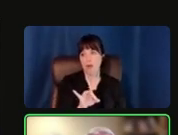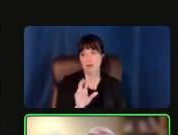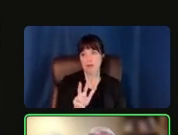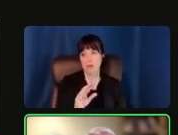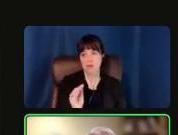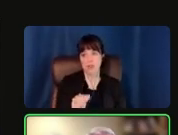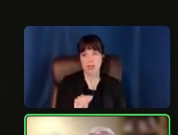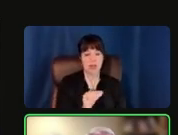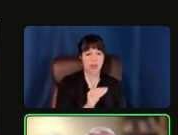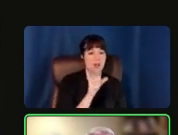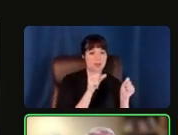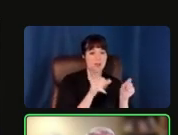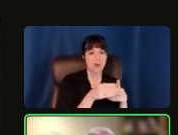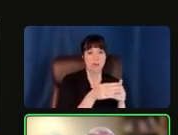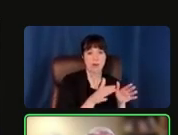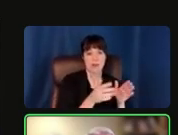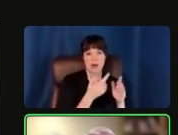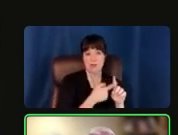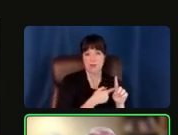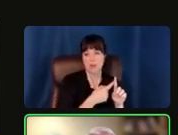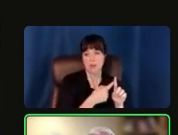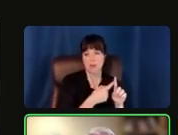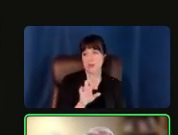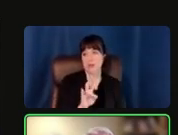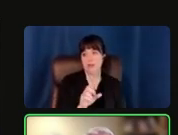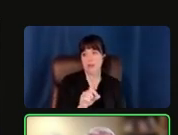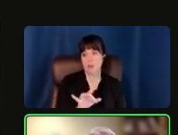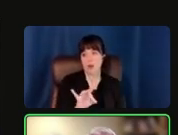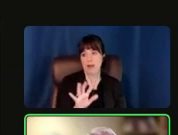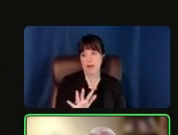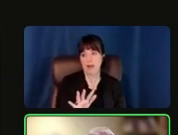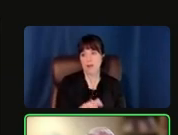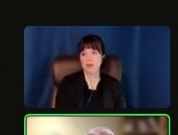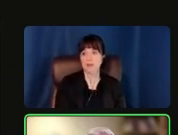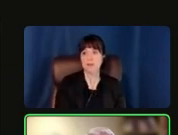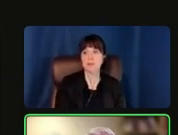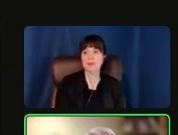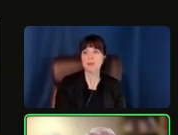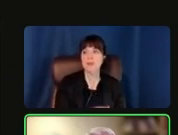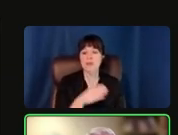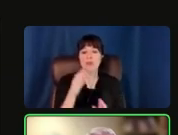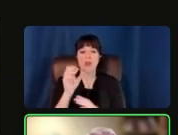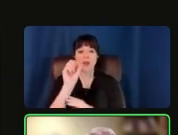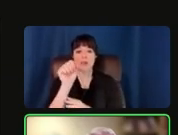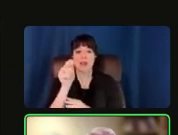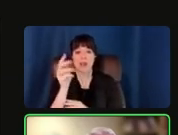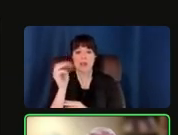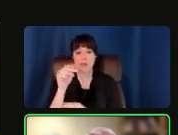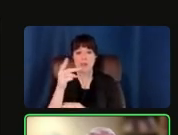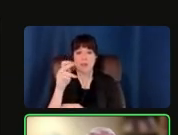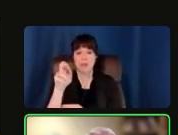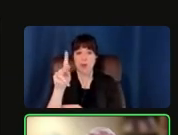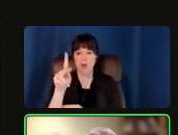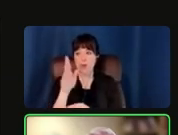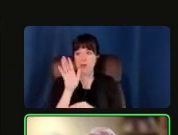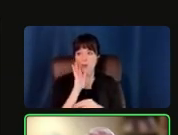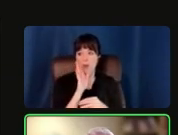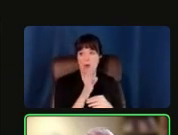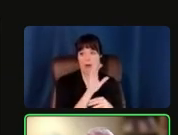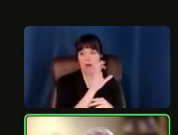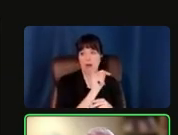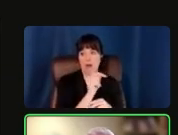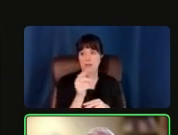rentals 7.85%. In Salem, Polk, cart services would increase 10.54%, container